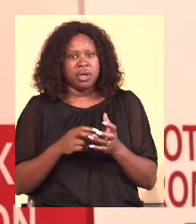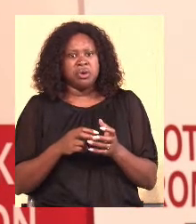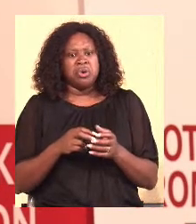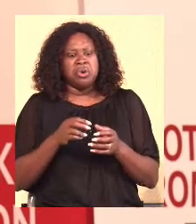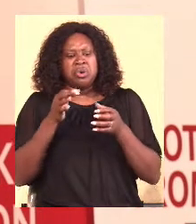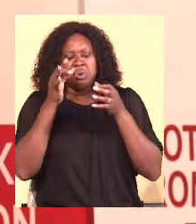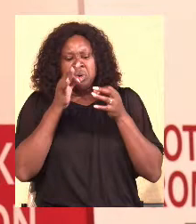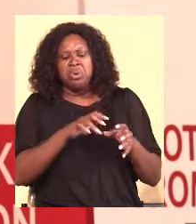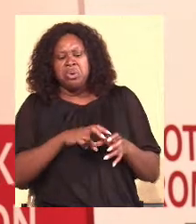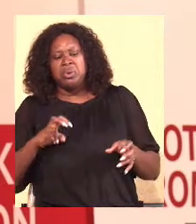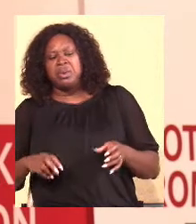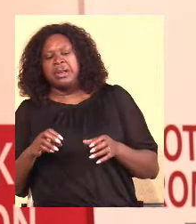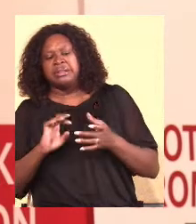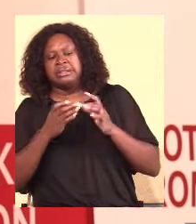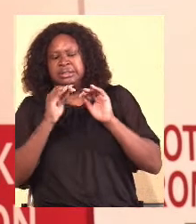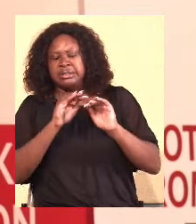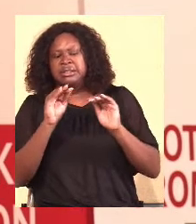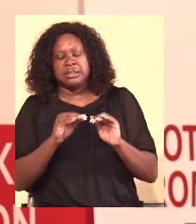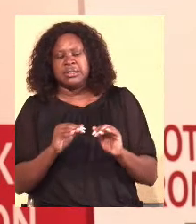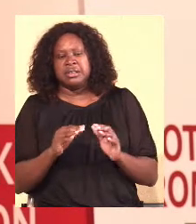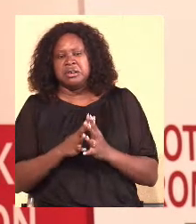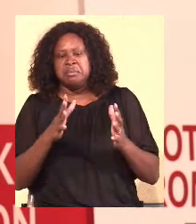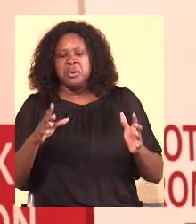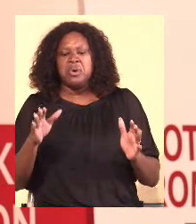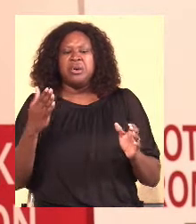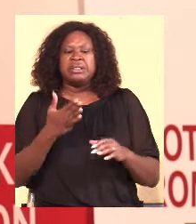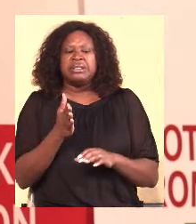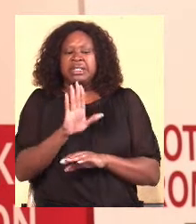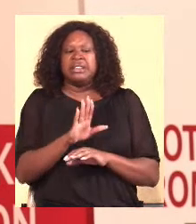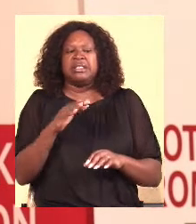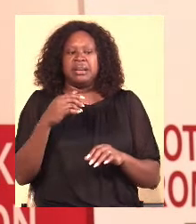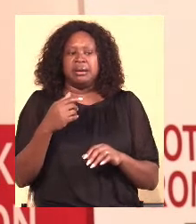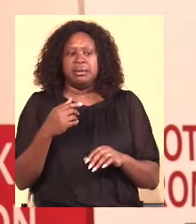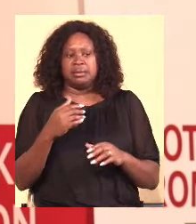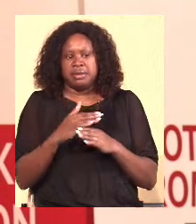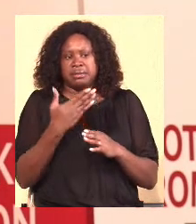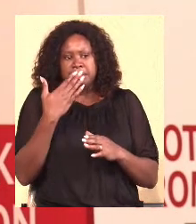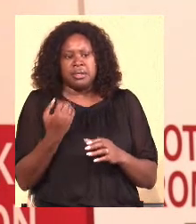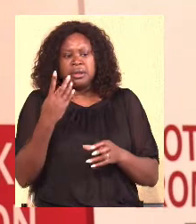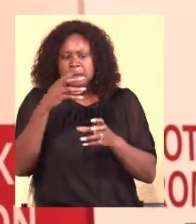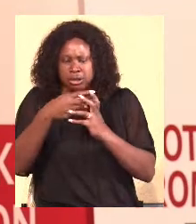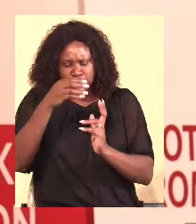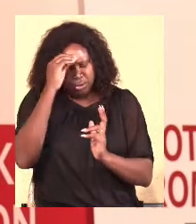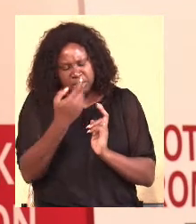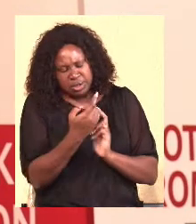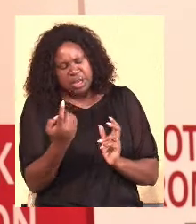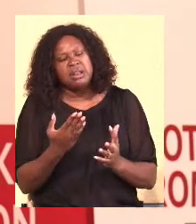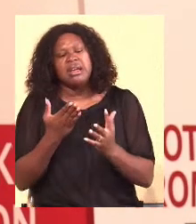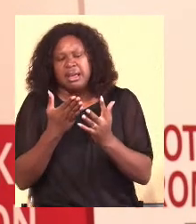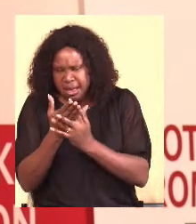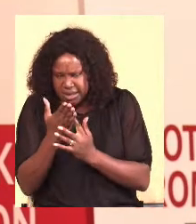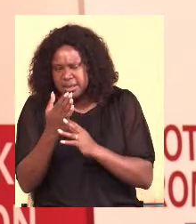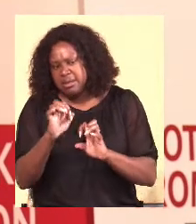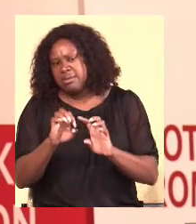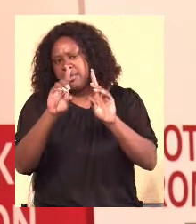much more worse than getting on board with the efforts being made to allow every student to be able to access the